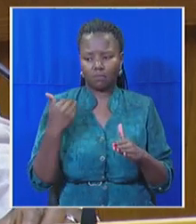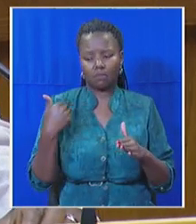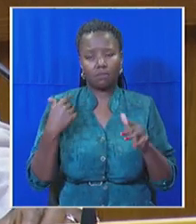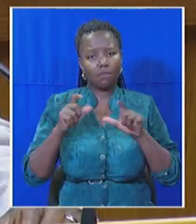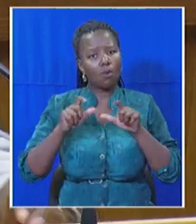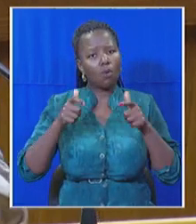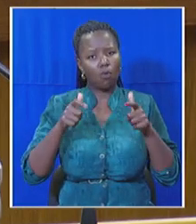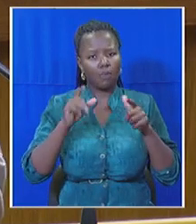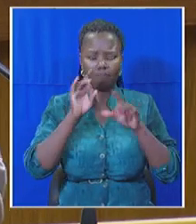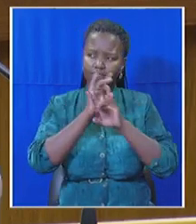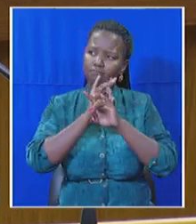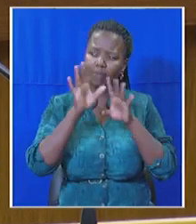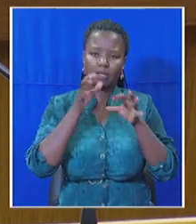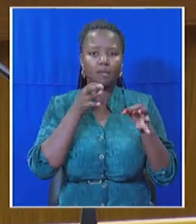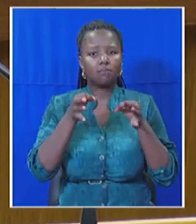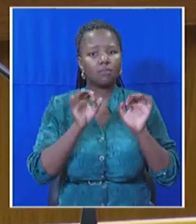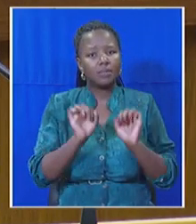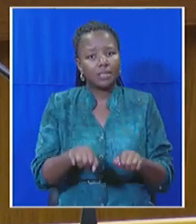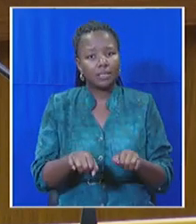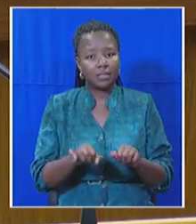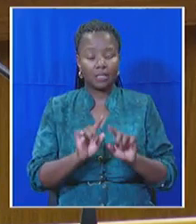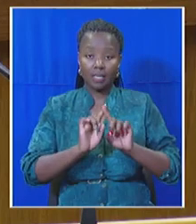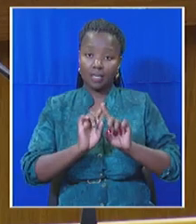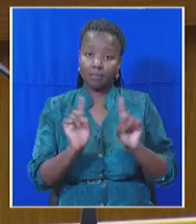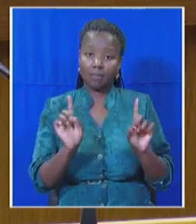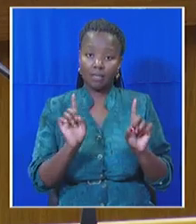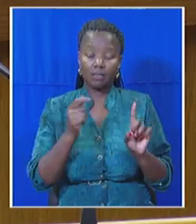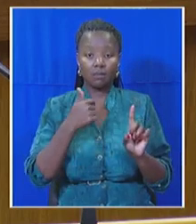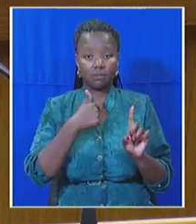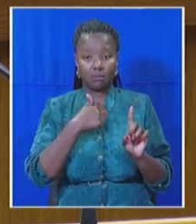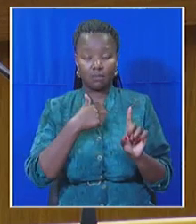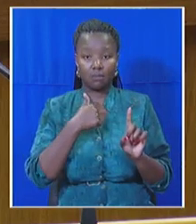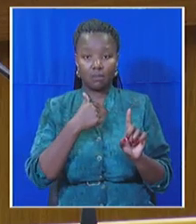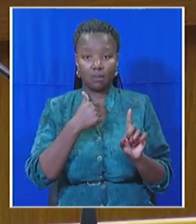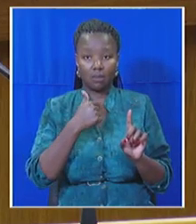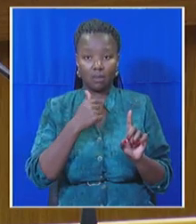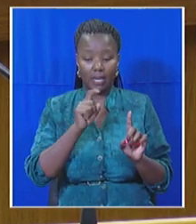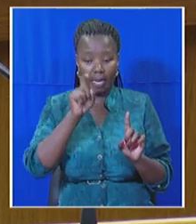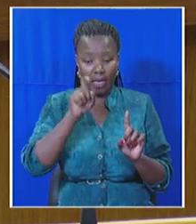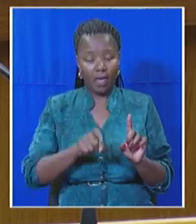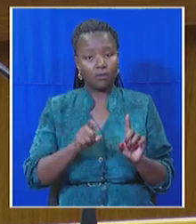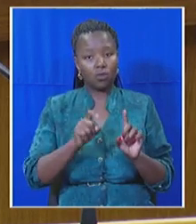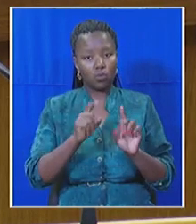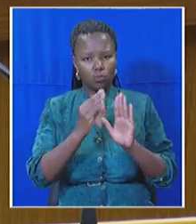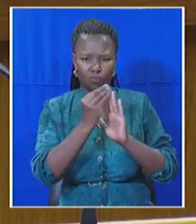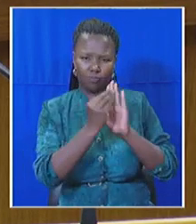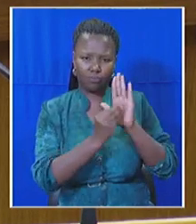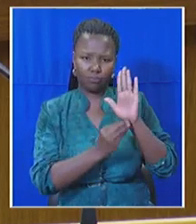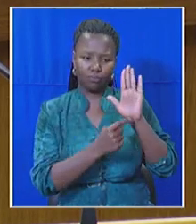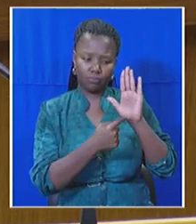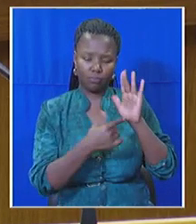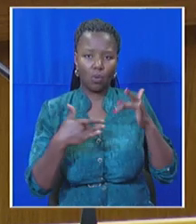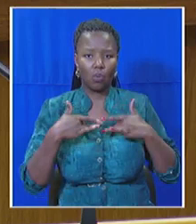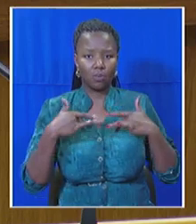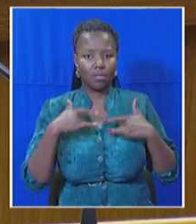in its report. However, we would like to place on records our concerns. We are quite